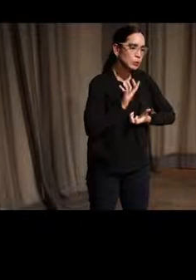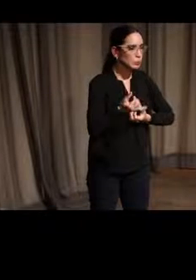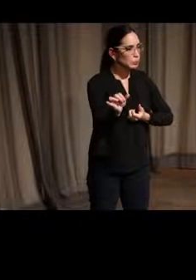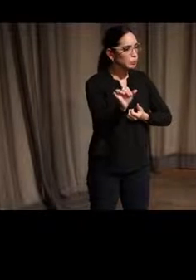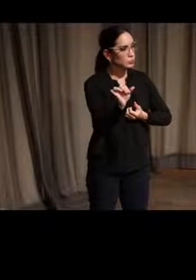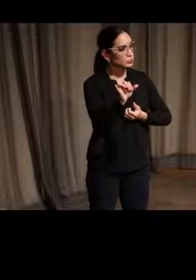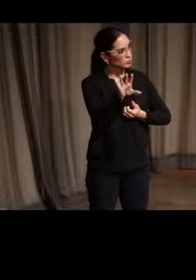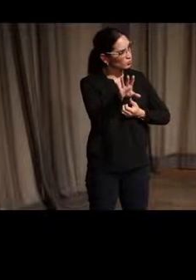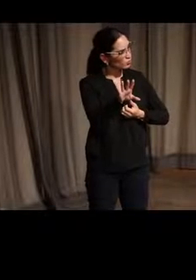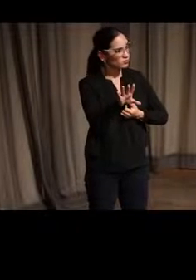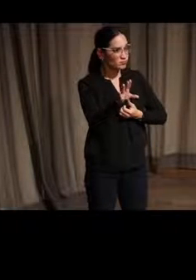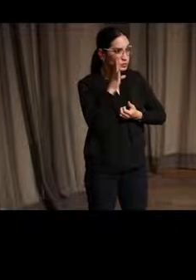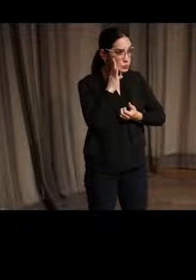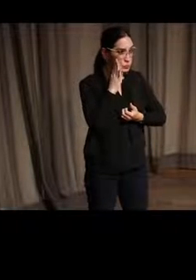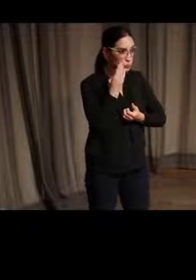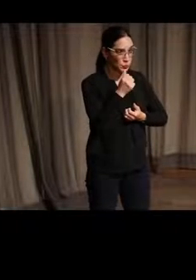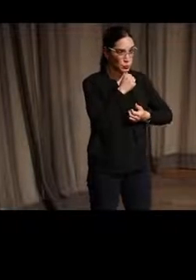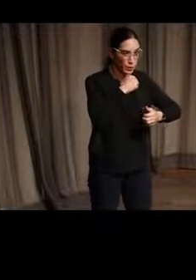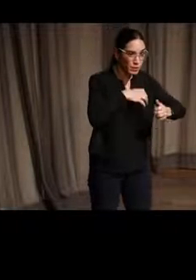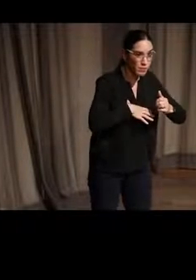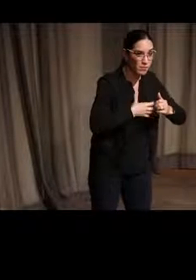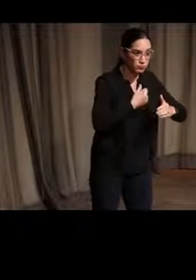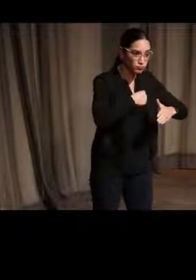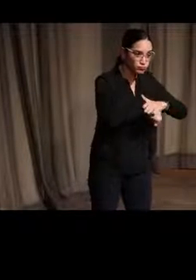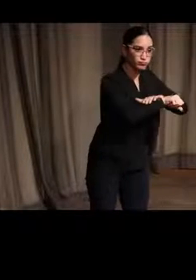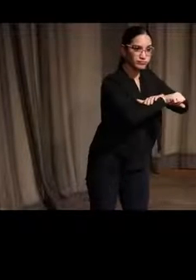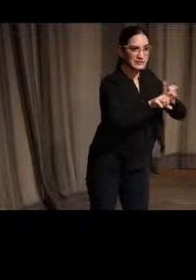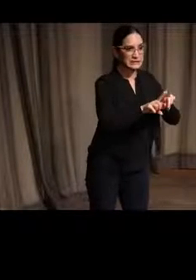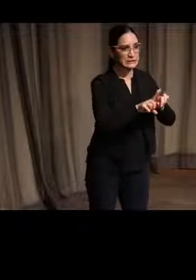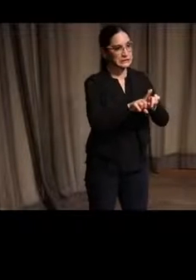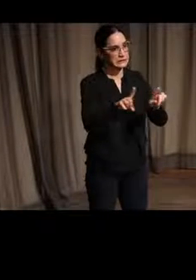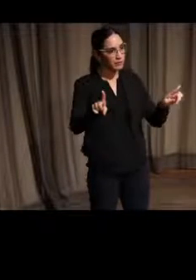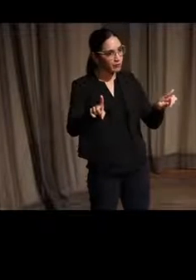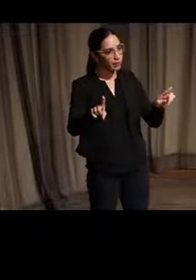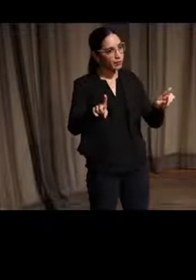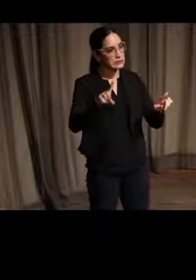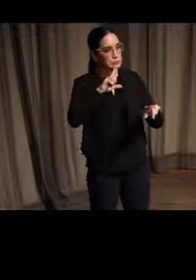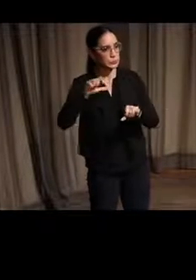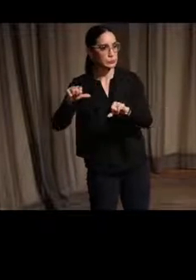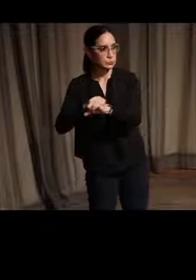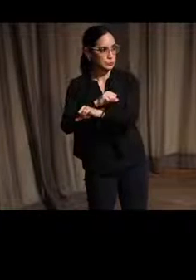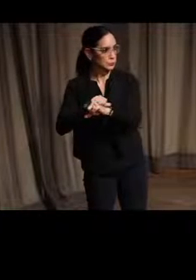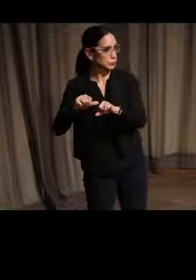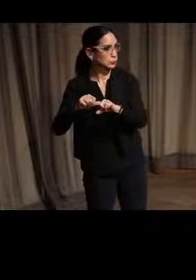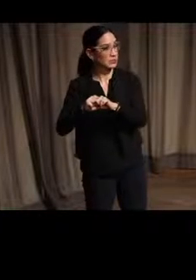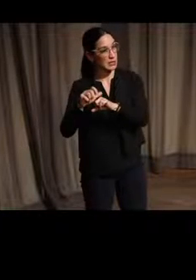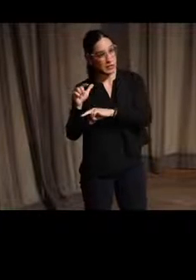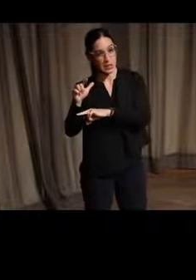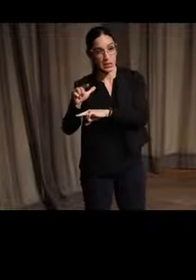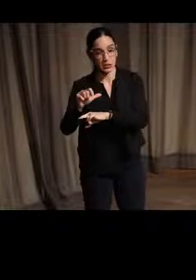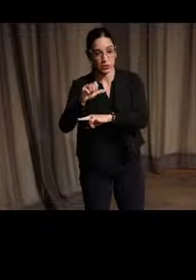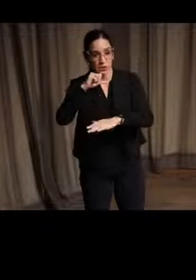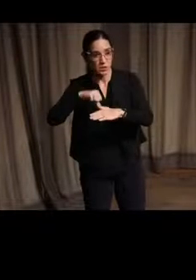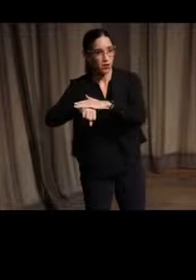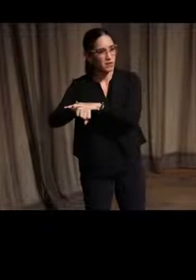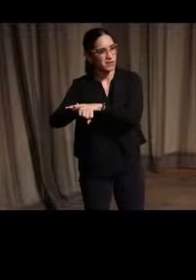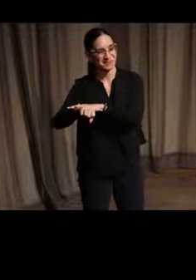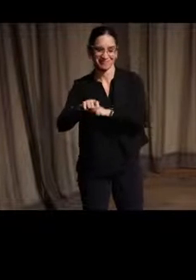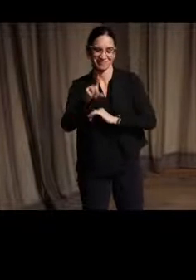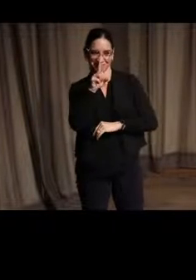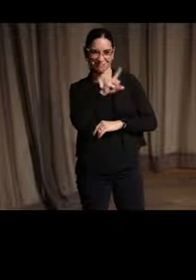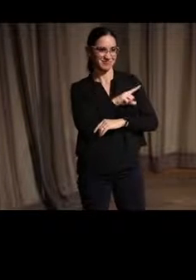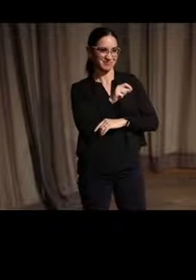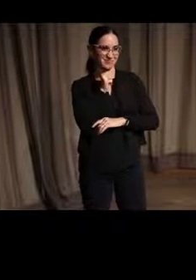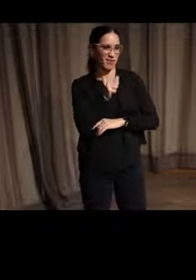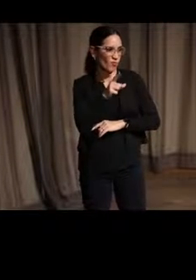a woman sounds like in labor is very different from what women actually sound like in labor. It's very much a fictionalized portrayal of